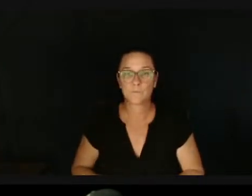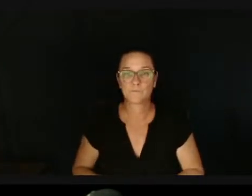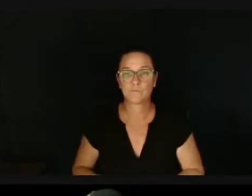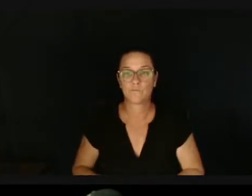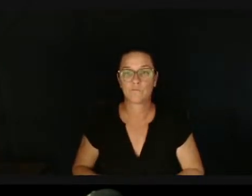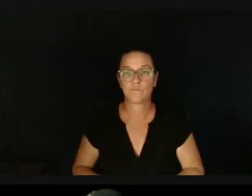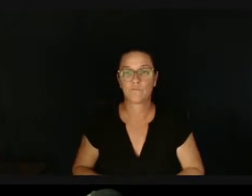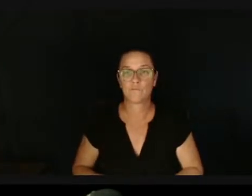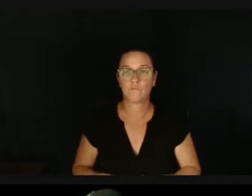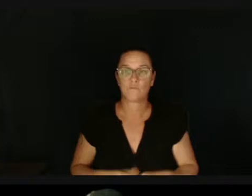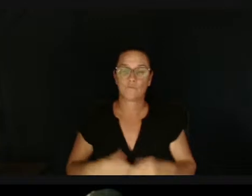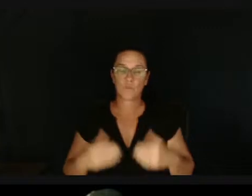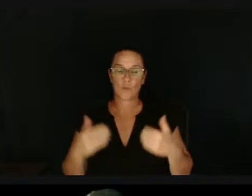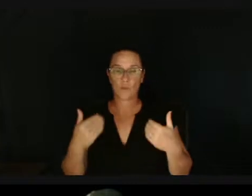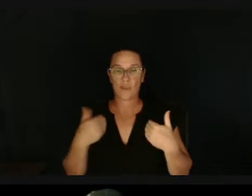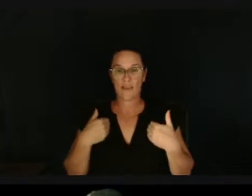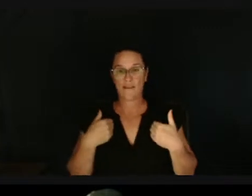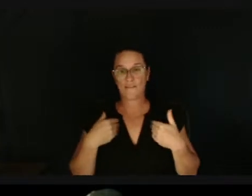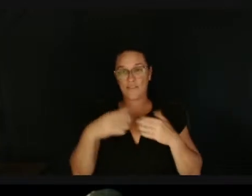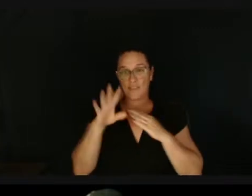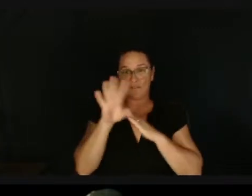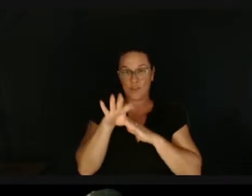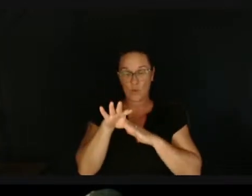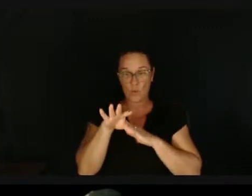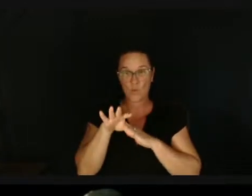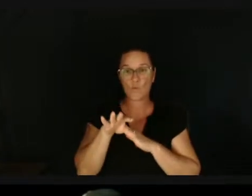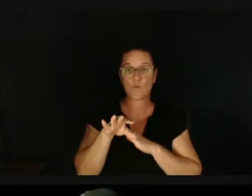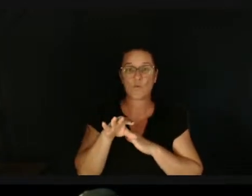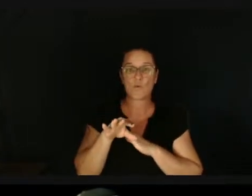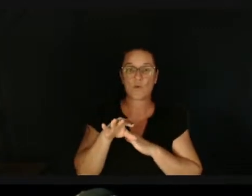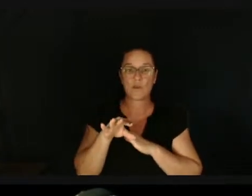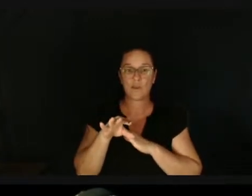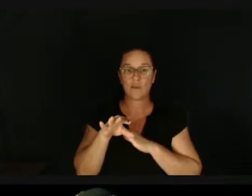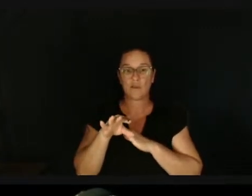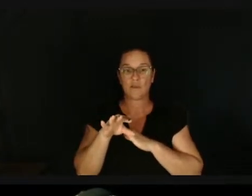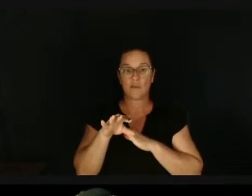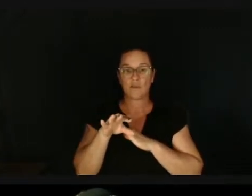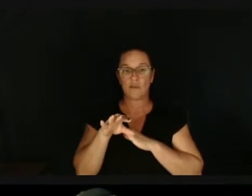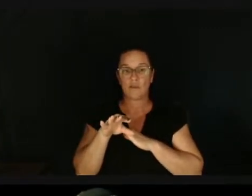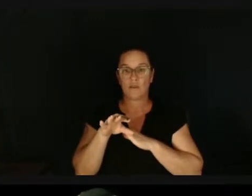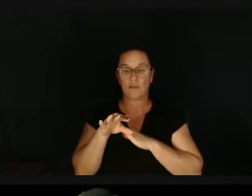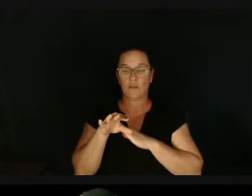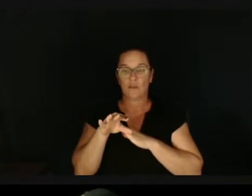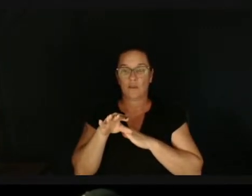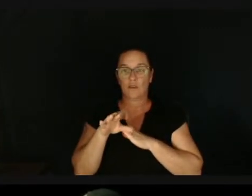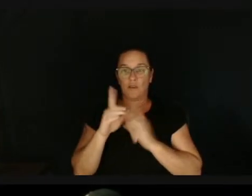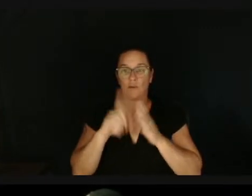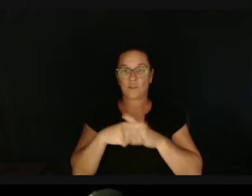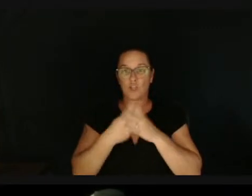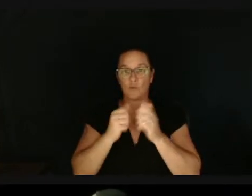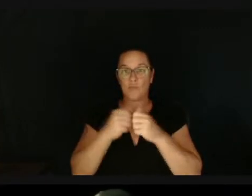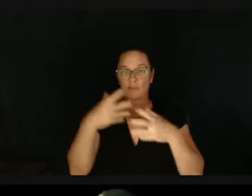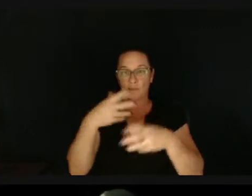We have the video, which we opened up with on our summary here.